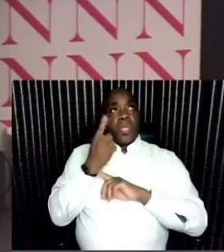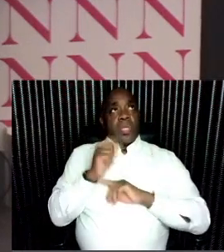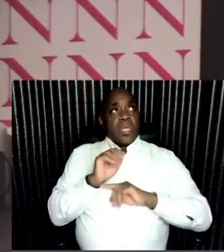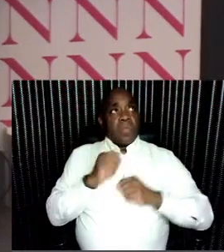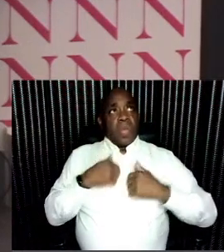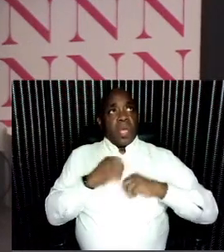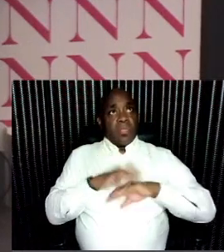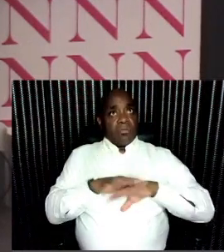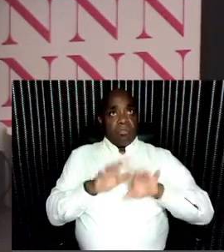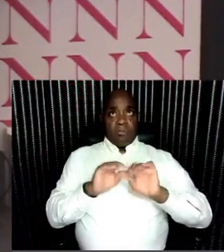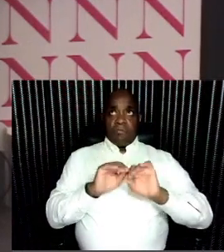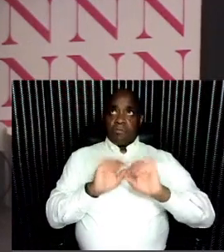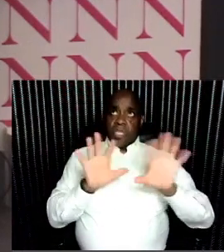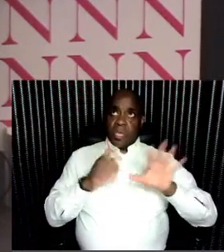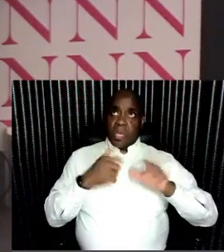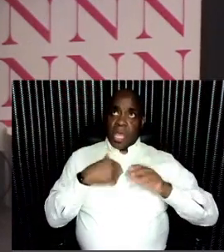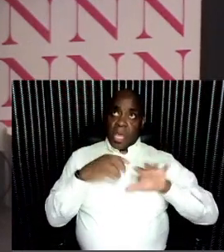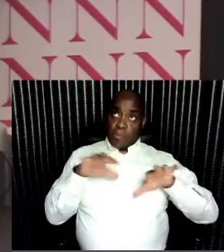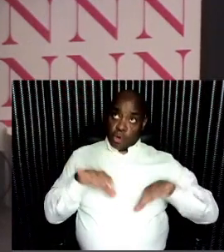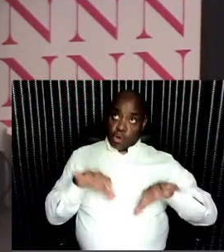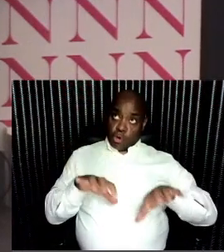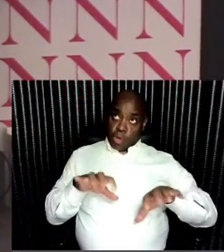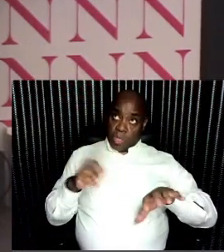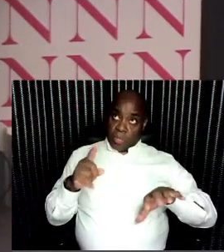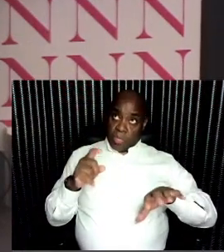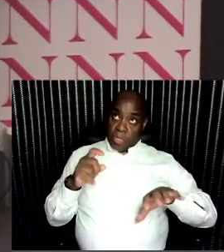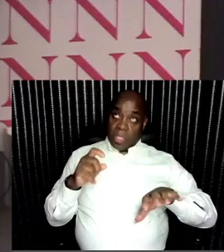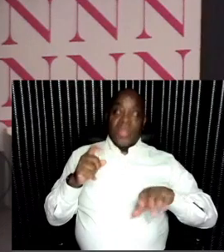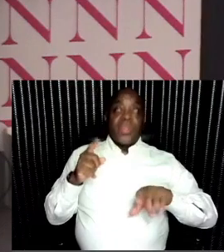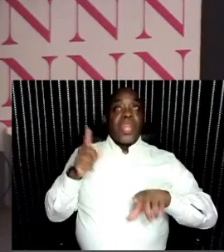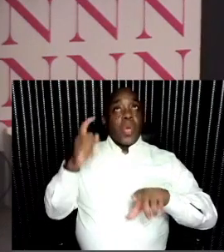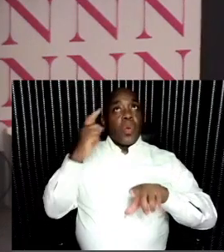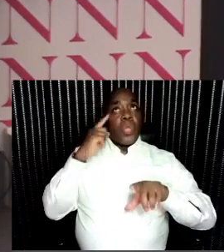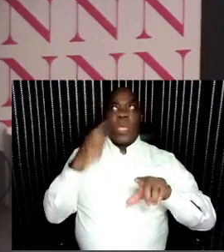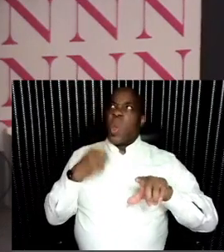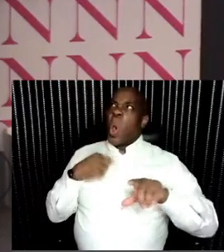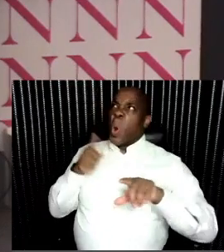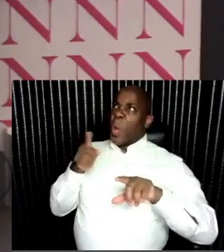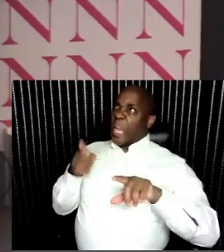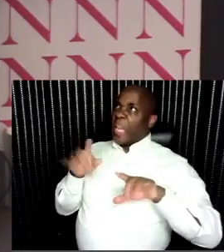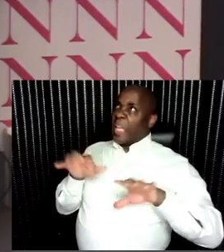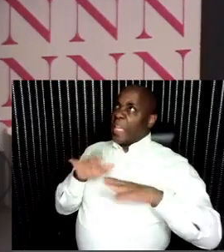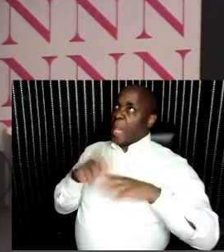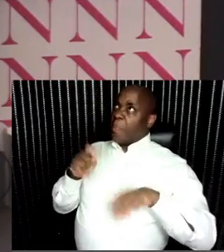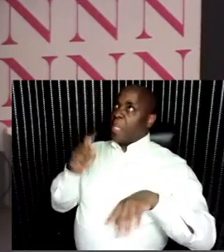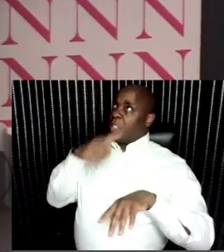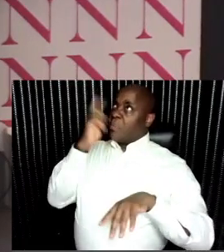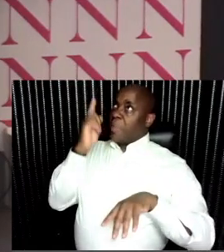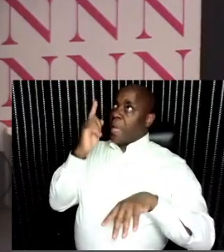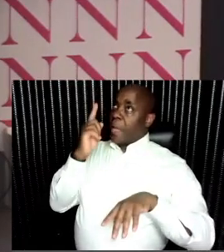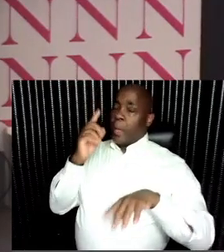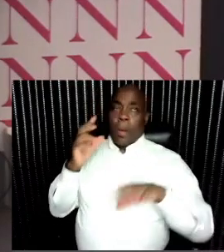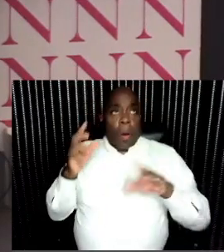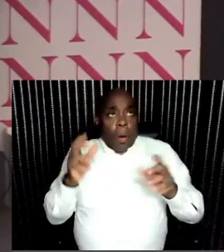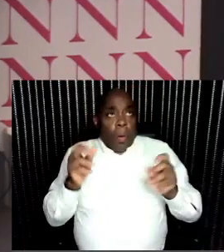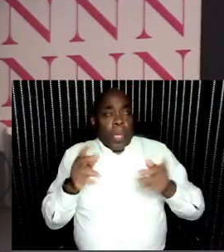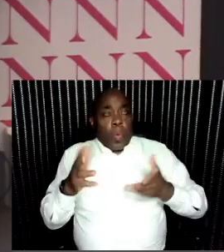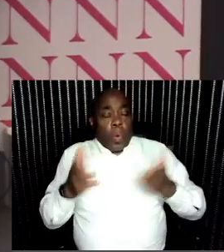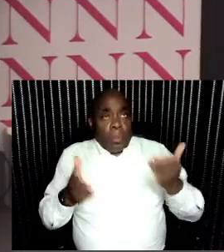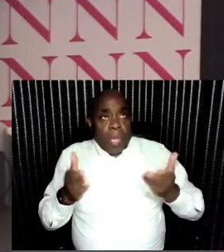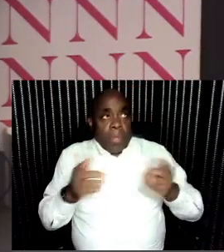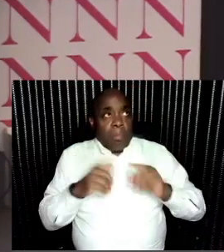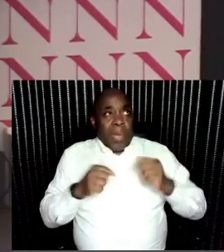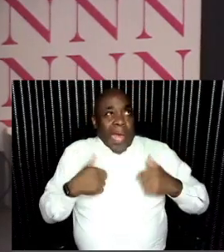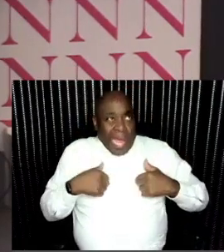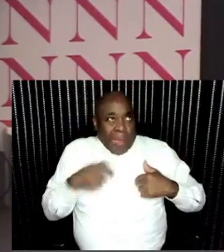clear that I'm doing something, they'll think I was doing it because I was Black. I'm like, okay, yeah, maybe, but I'm also a historian,